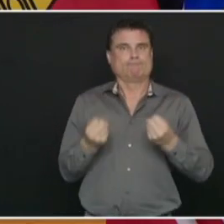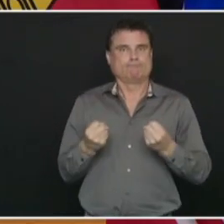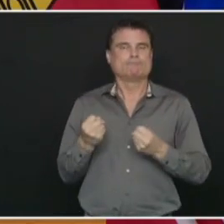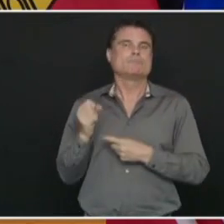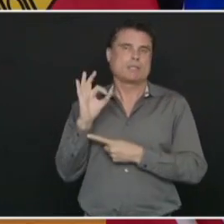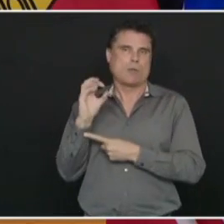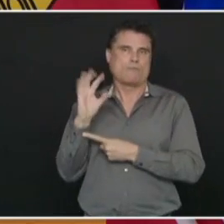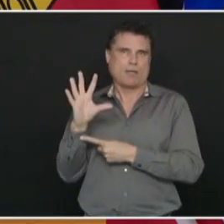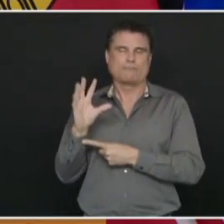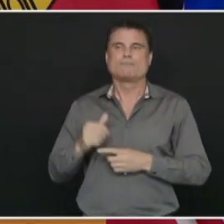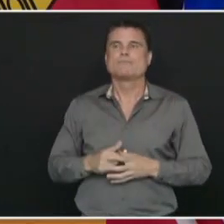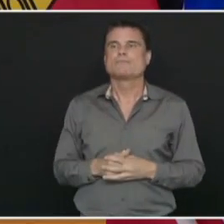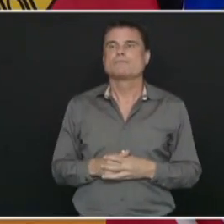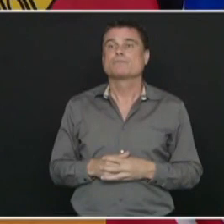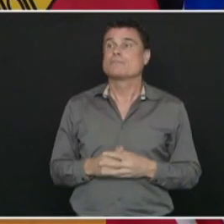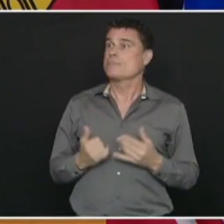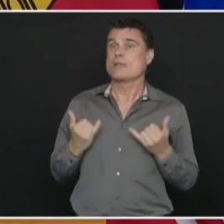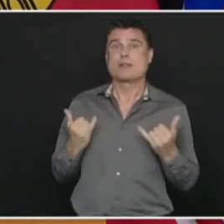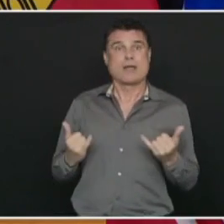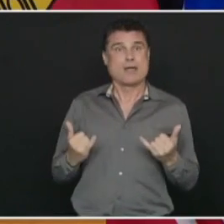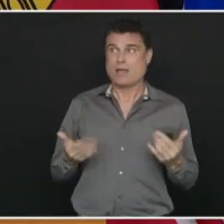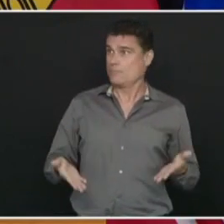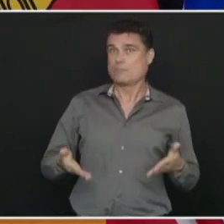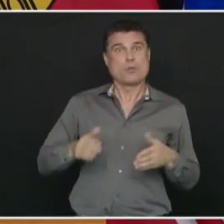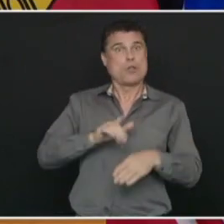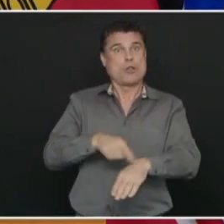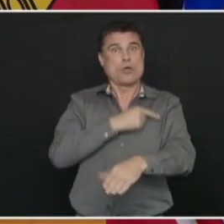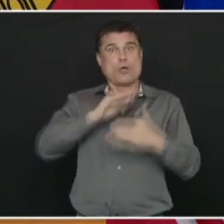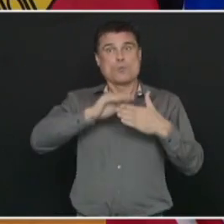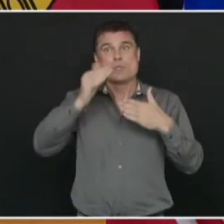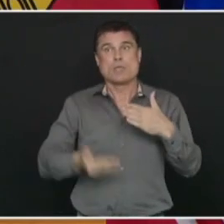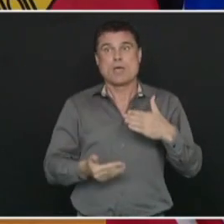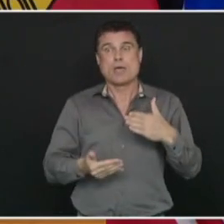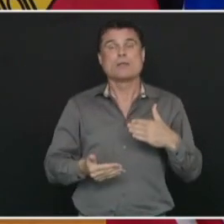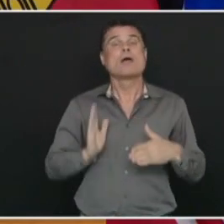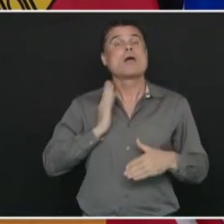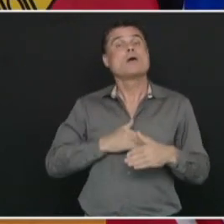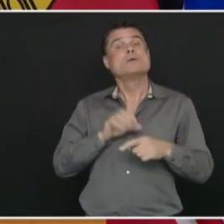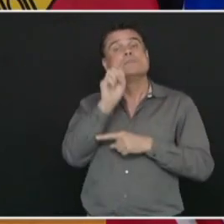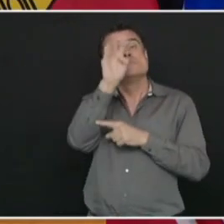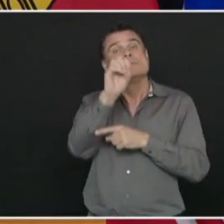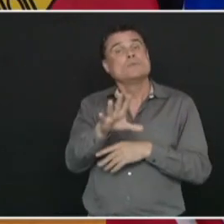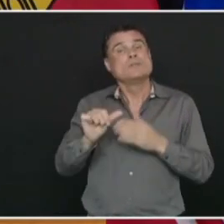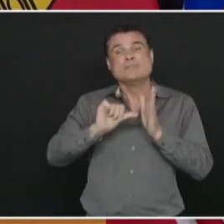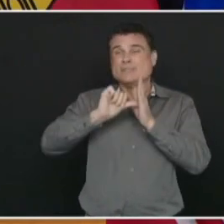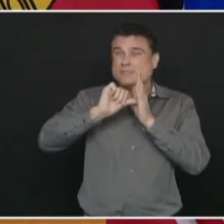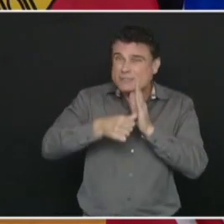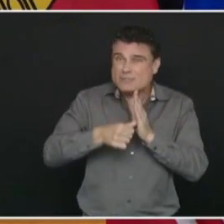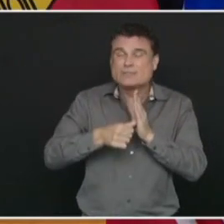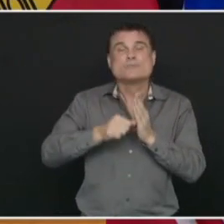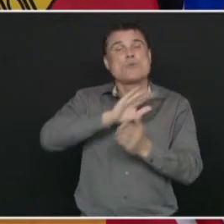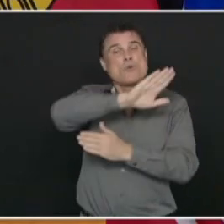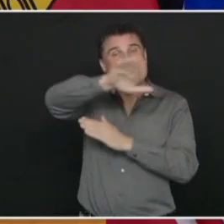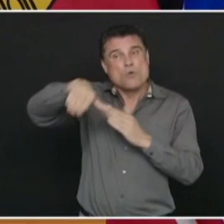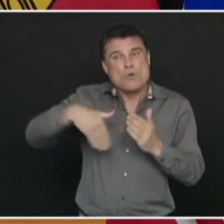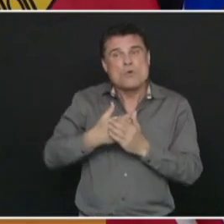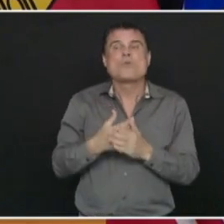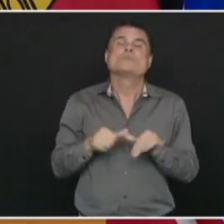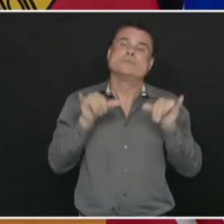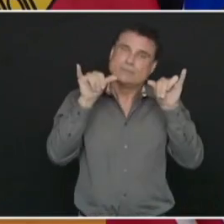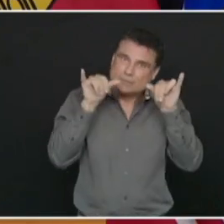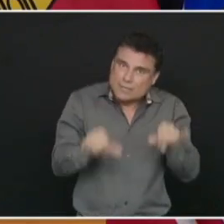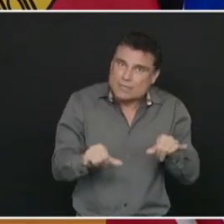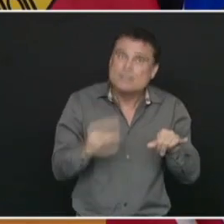of yesterday. So the requirement for an approved self-isolation plan is in place for all returning